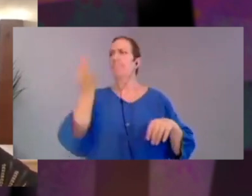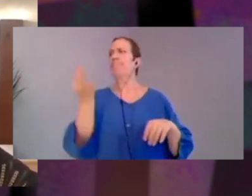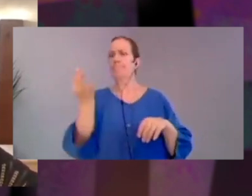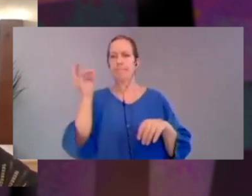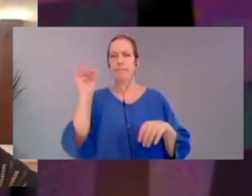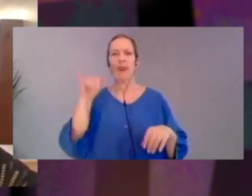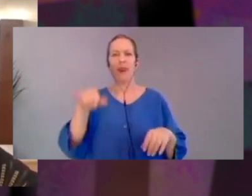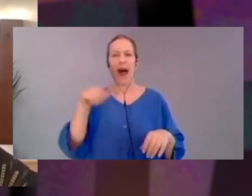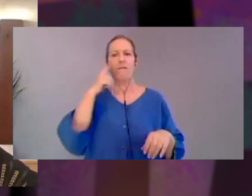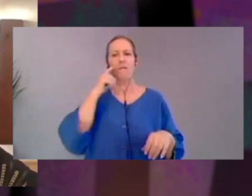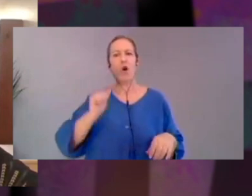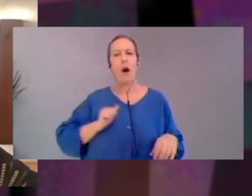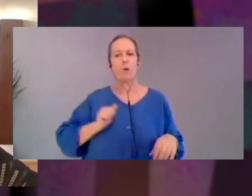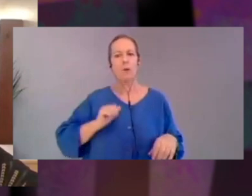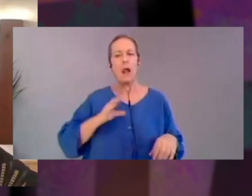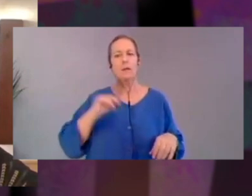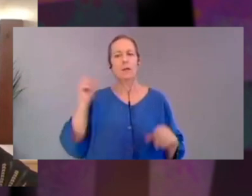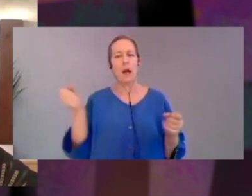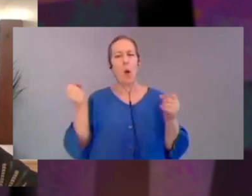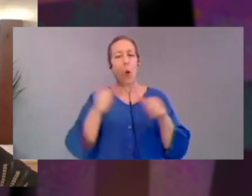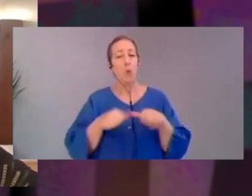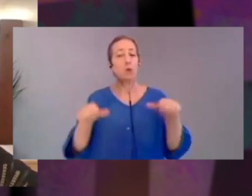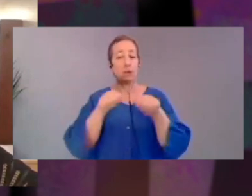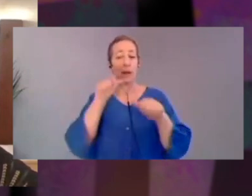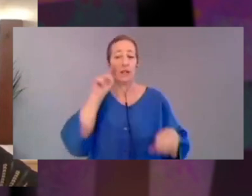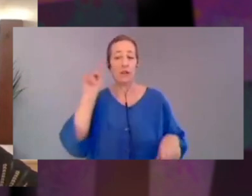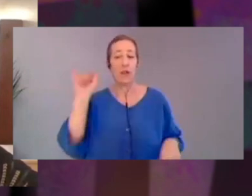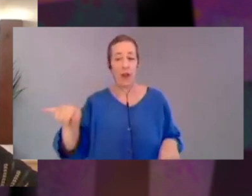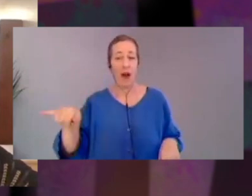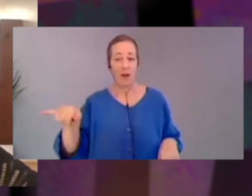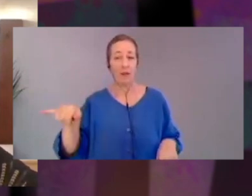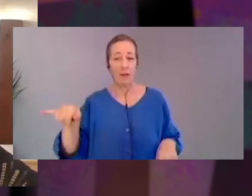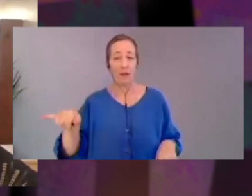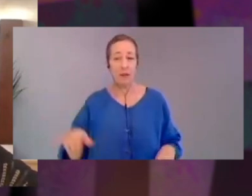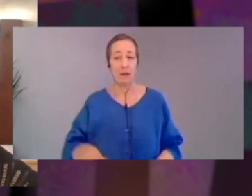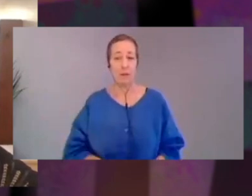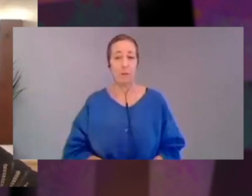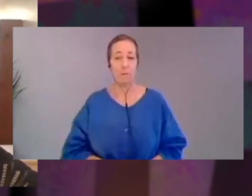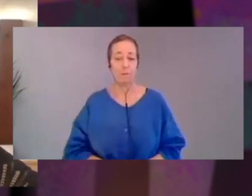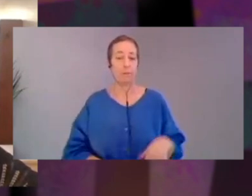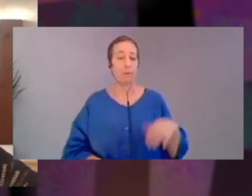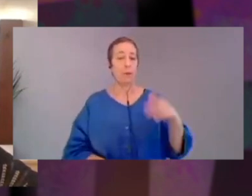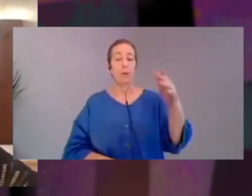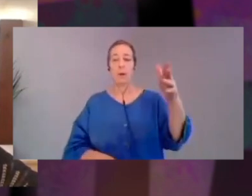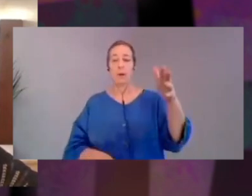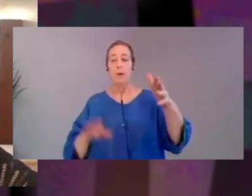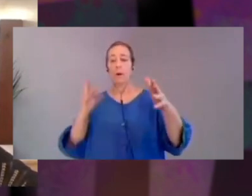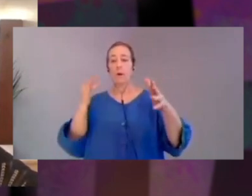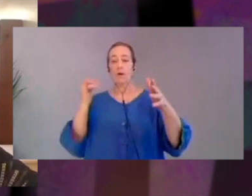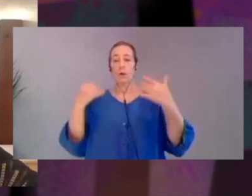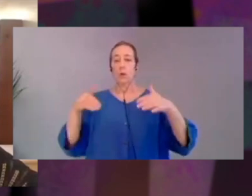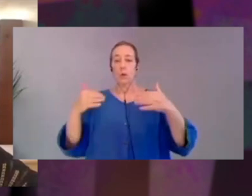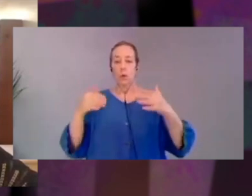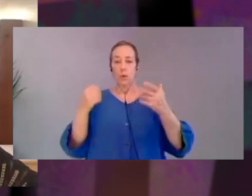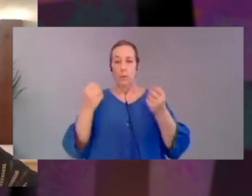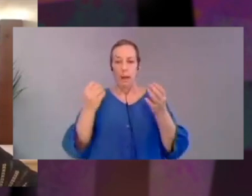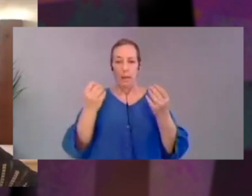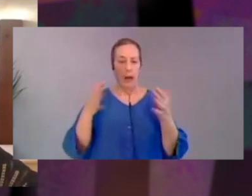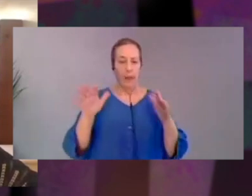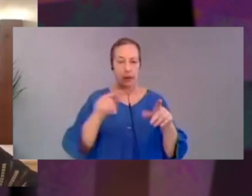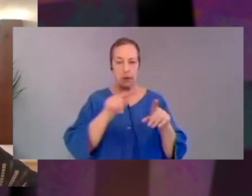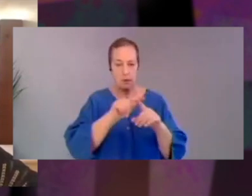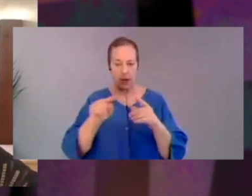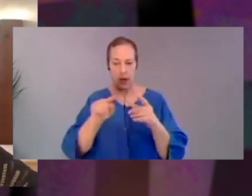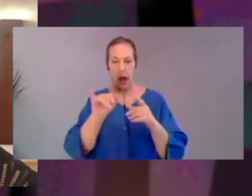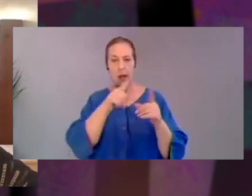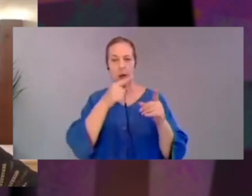hold space for that with each other. There's so many strong strands of everything you just shared. There's, you know, gathering and a sharing